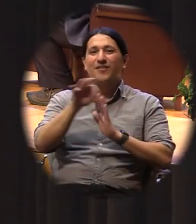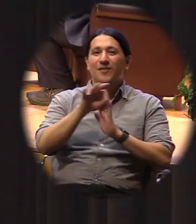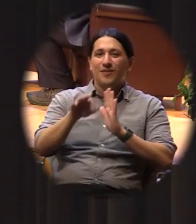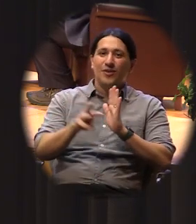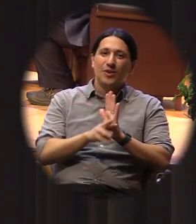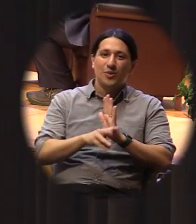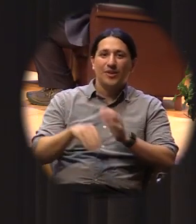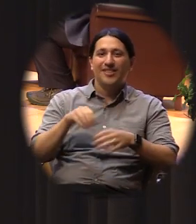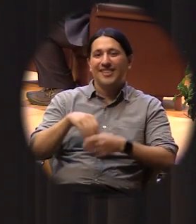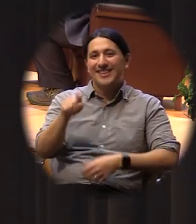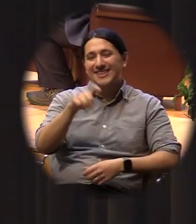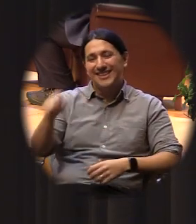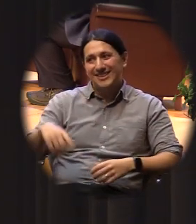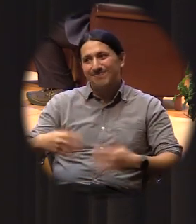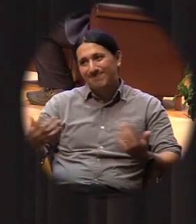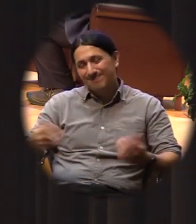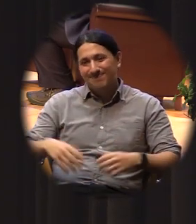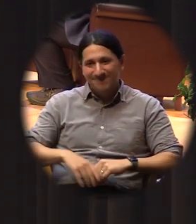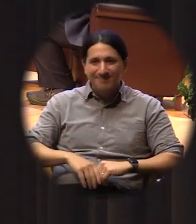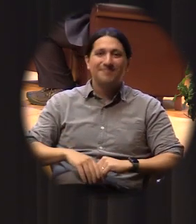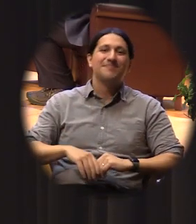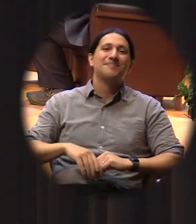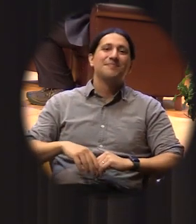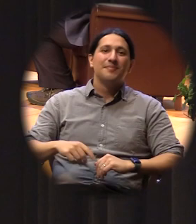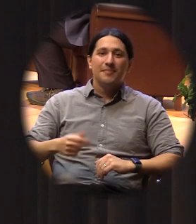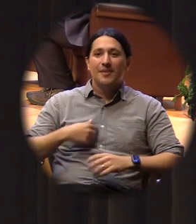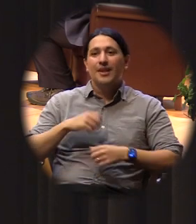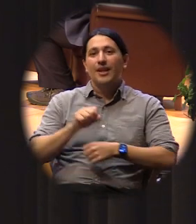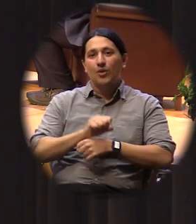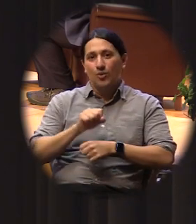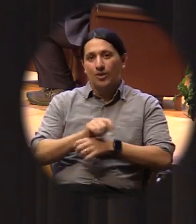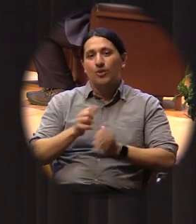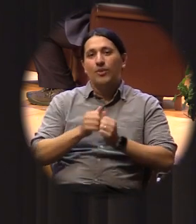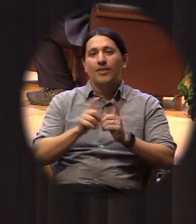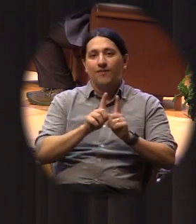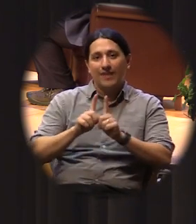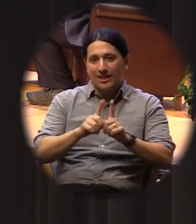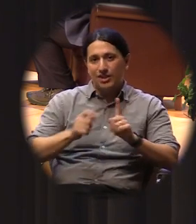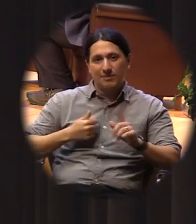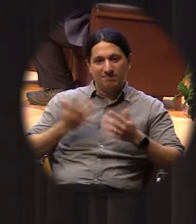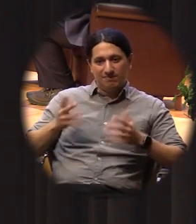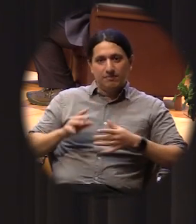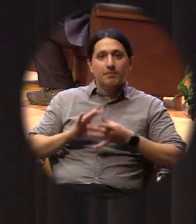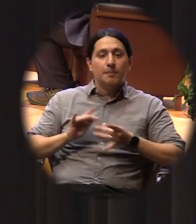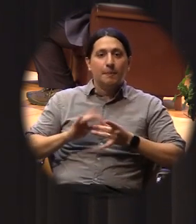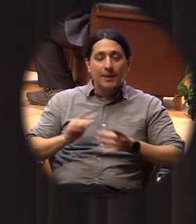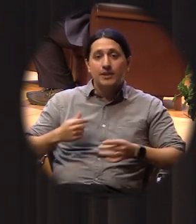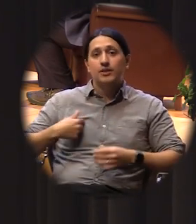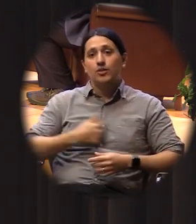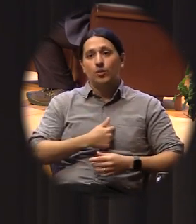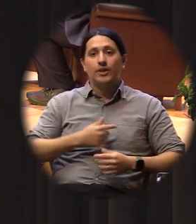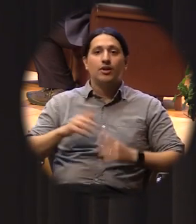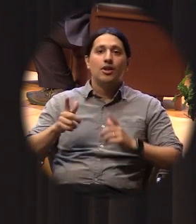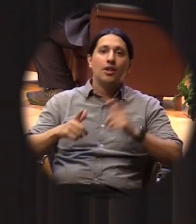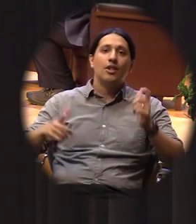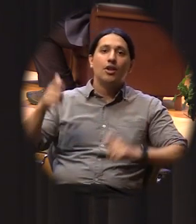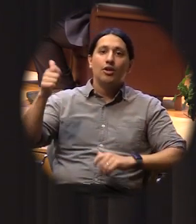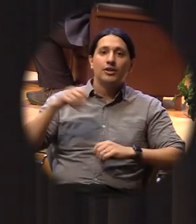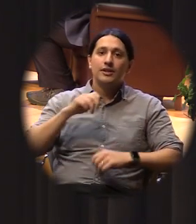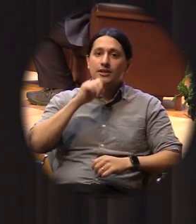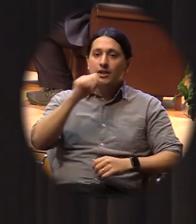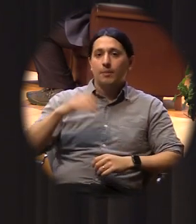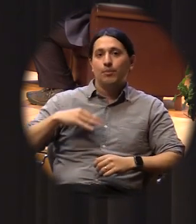I work with Q Christian Fellowship. As was mentioned, we are the largest national nonprofit that supports LGBTQ